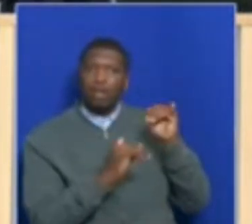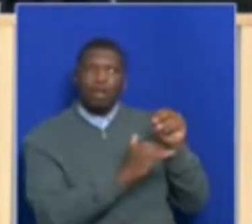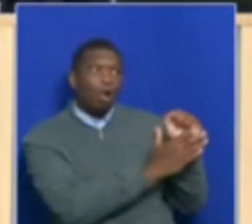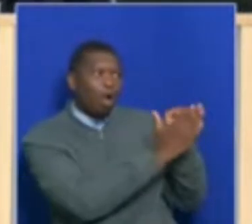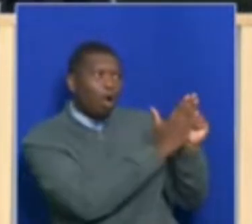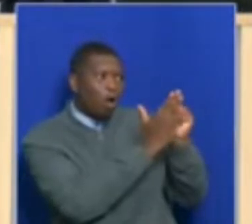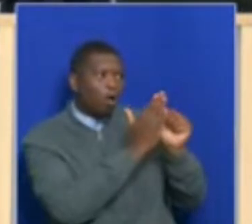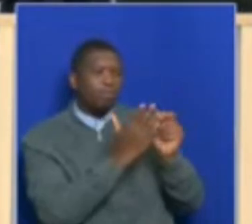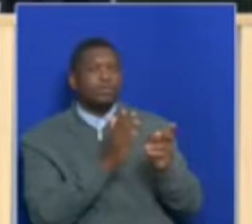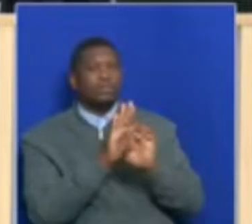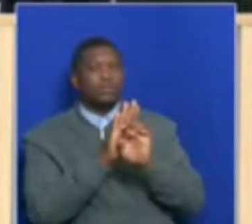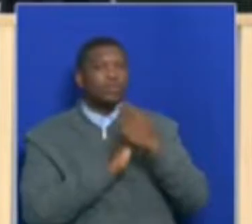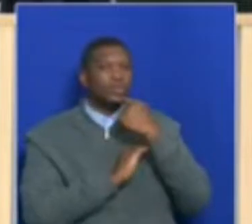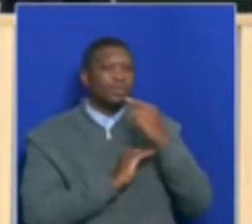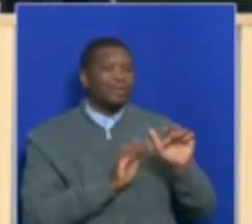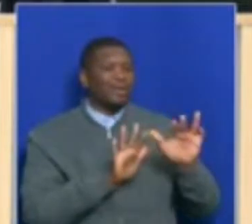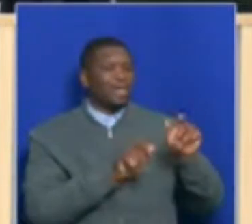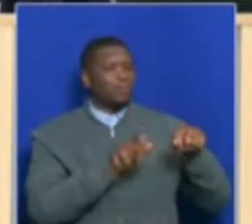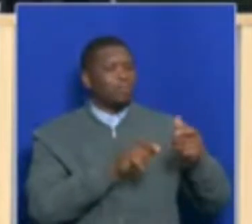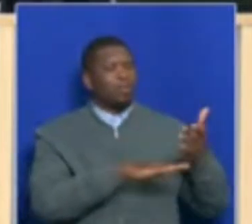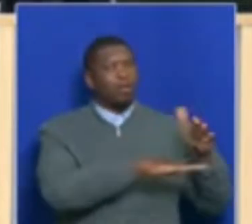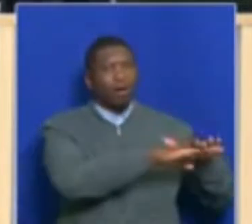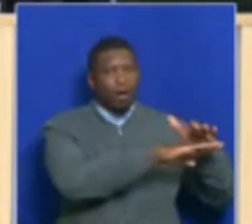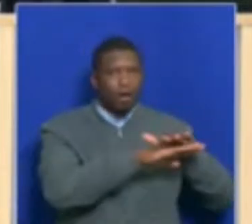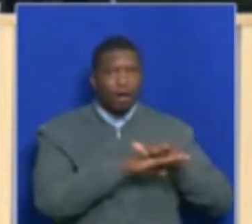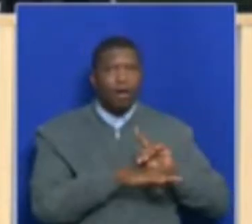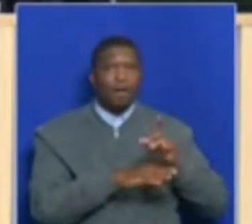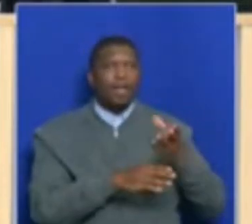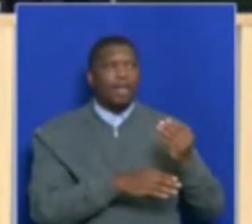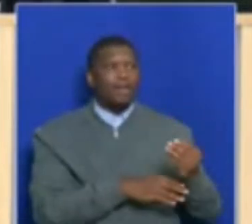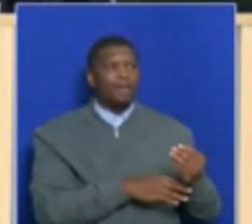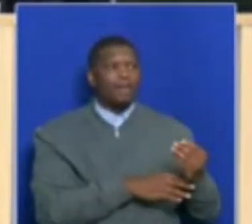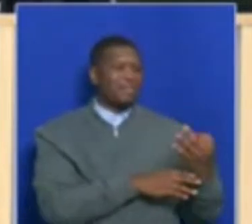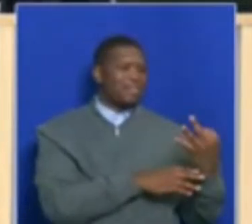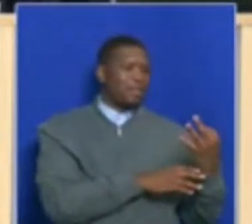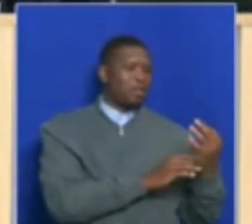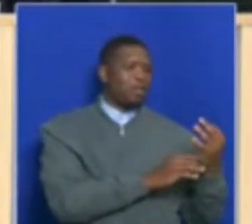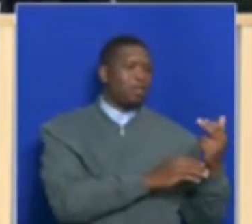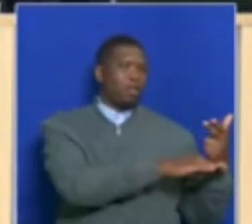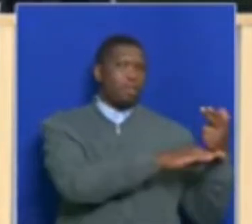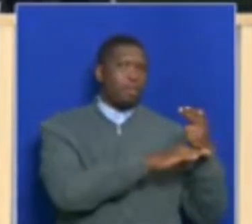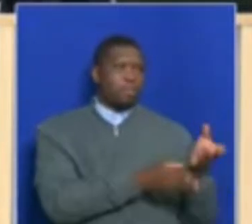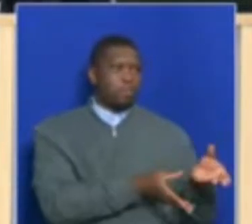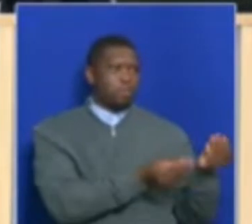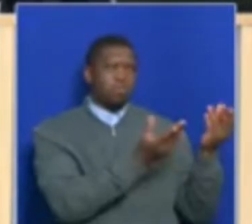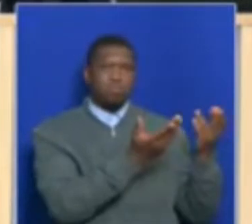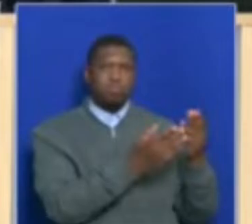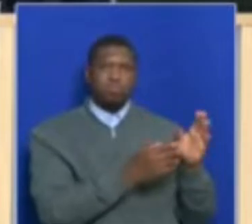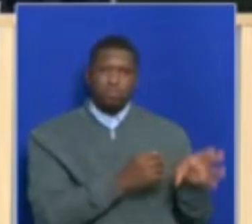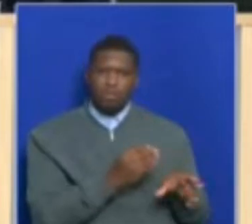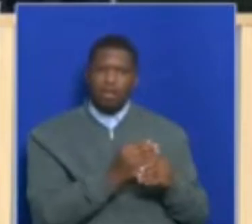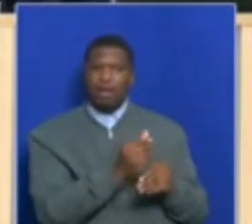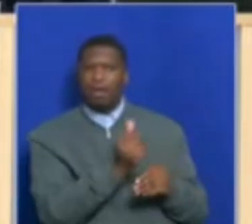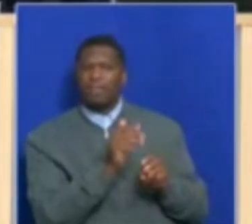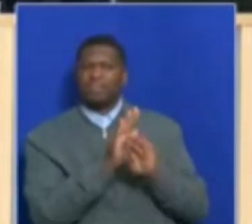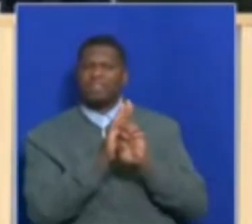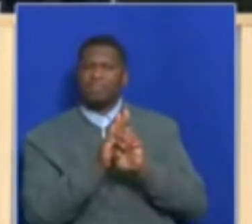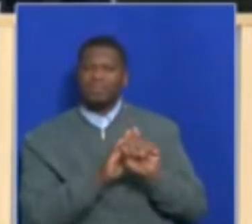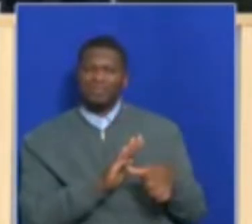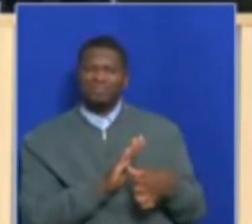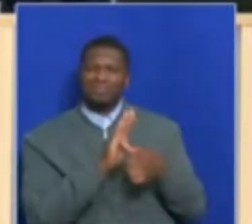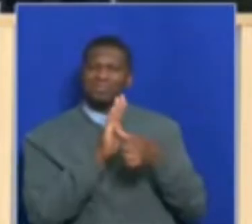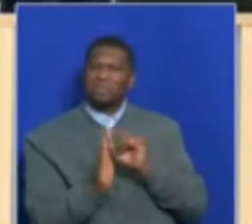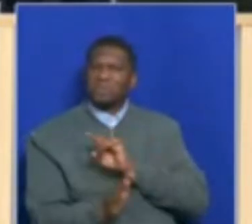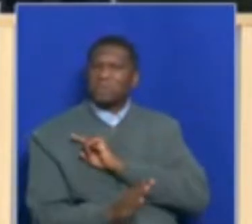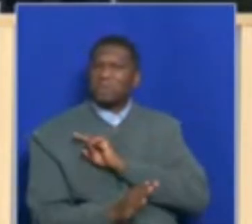people are killed and 3 firearms are found. You gave another example. Yes. What's the significance of